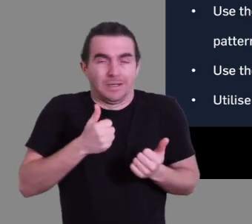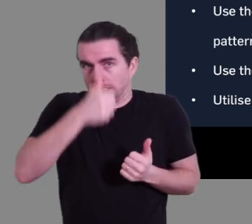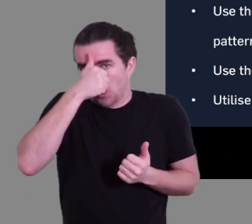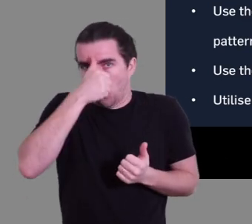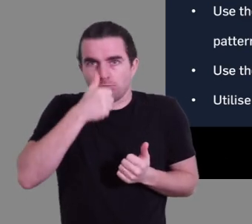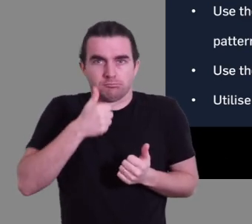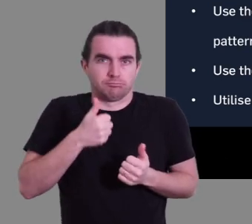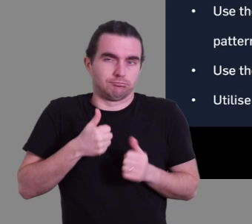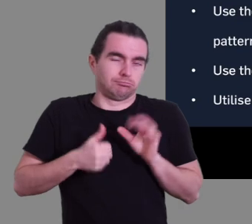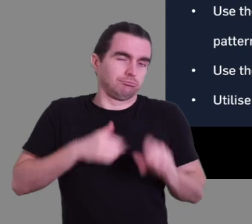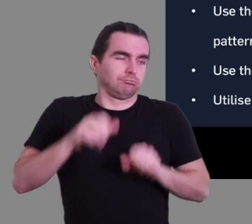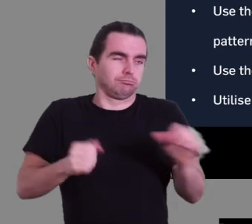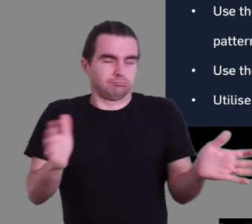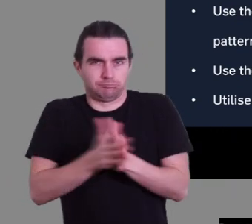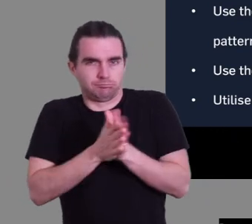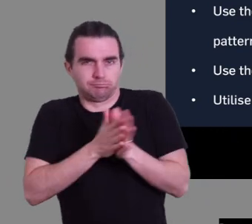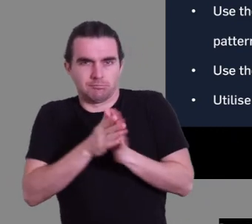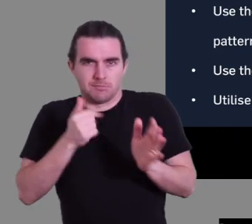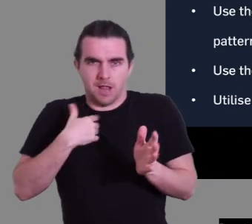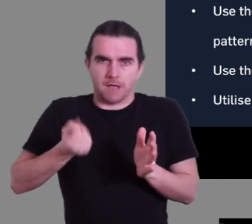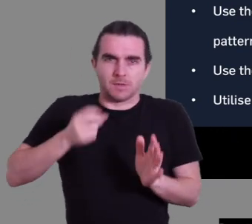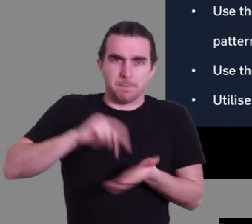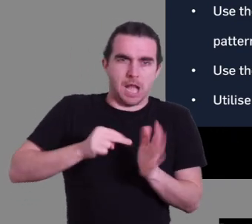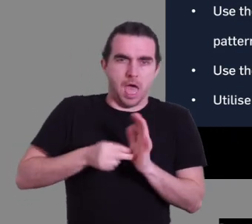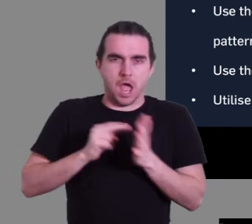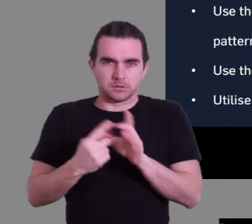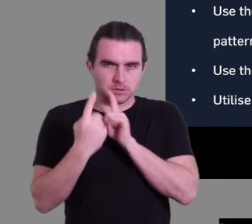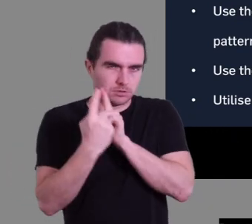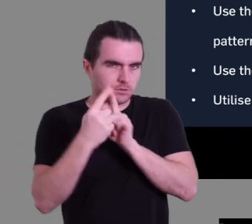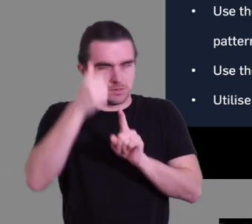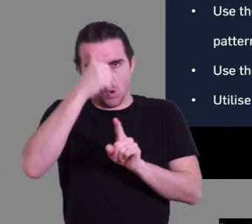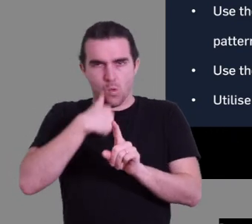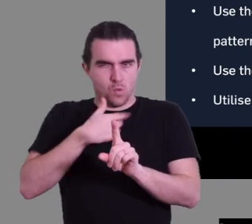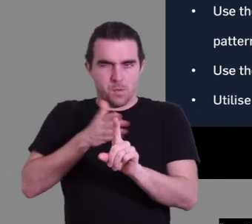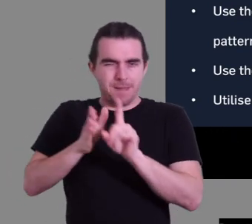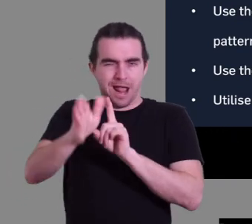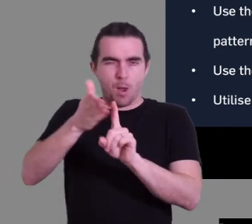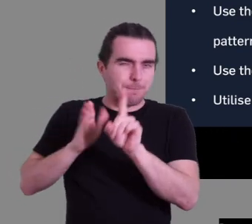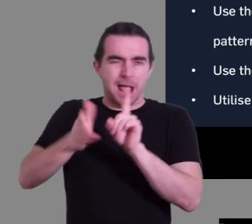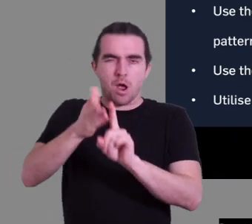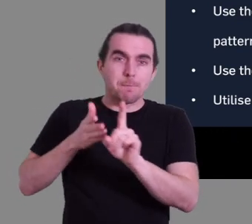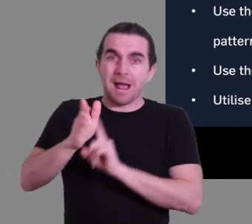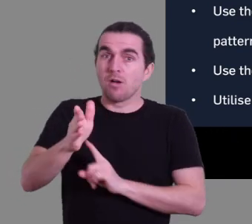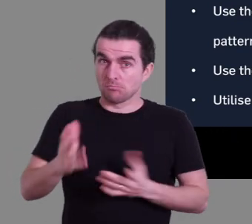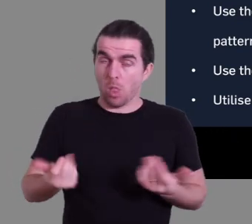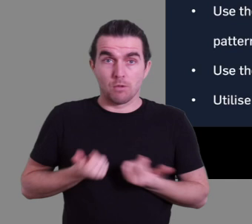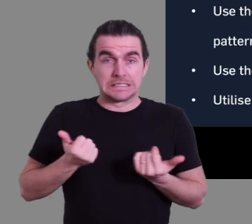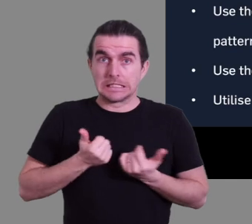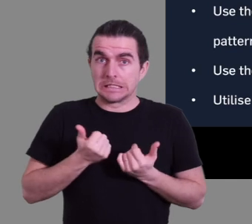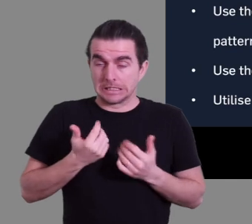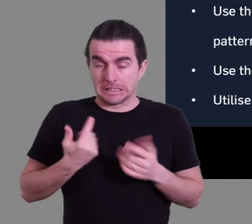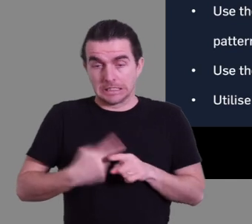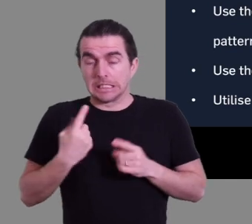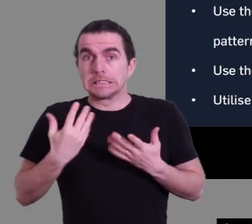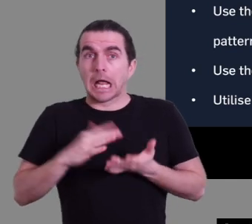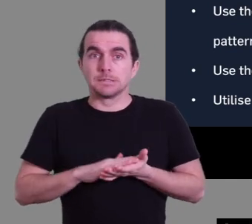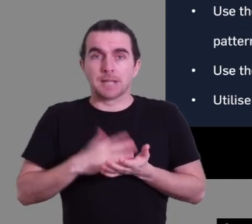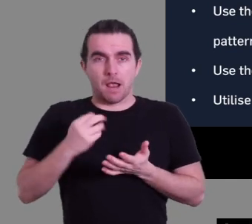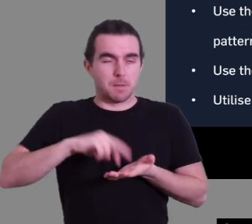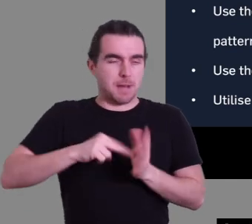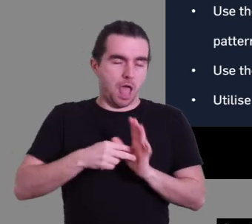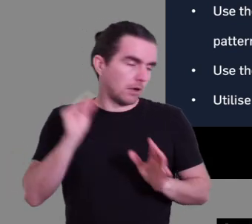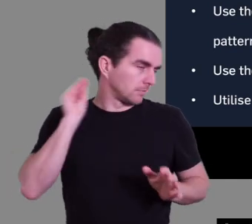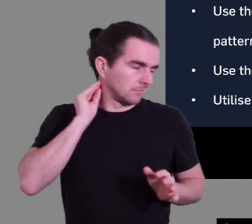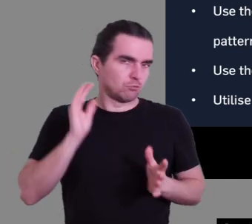your reconnaissance in your battle, in your 1v1 duel, and now you're starting to get a little plan together. And that